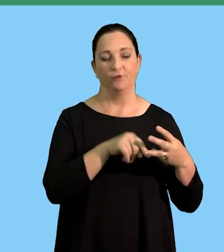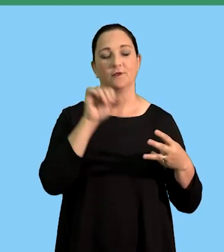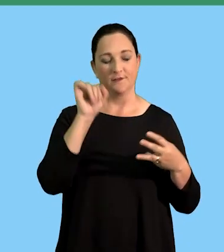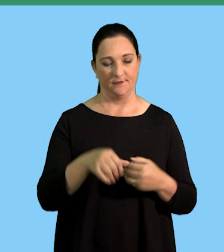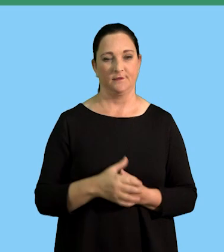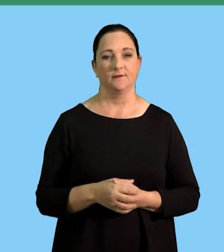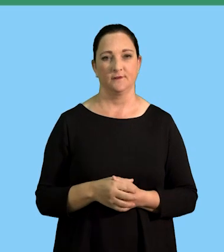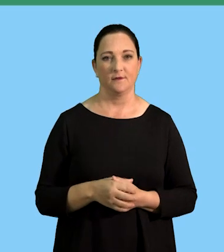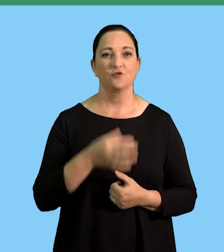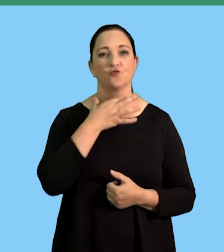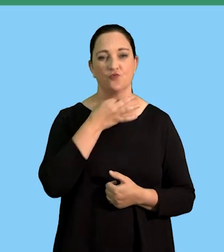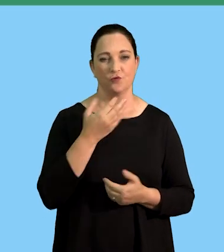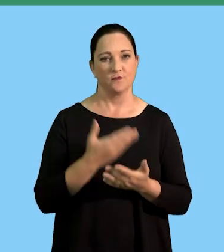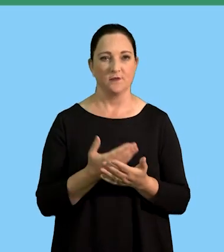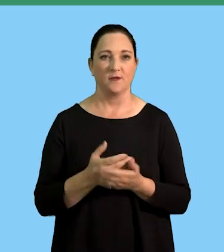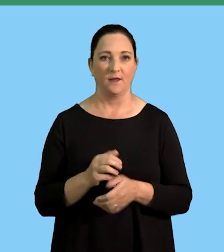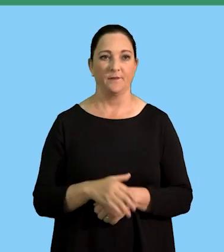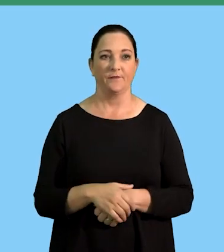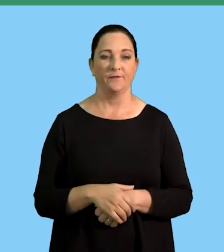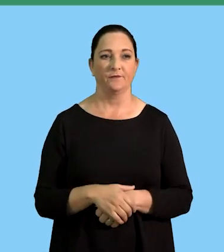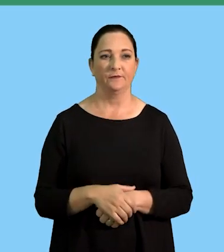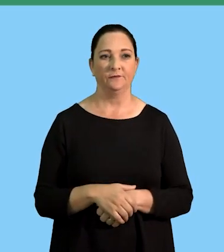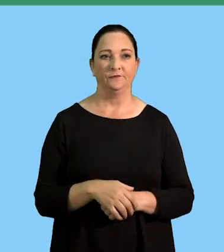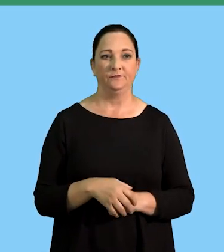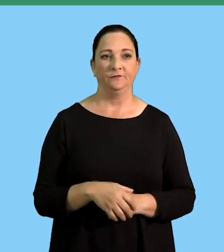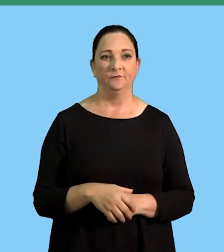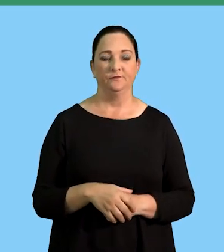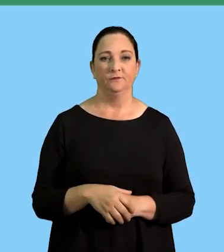insurable risks that should be considered. The first one is